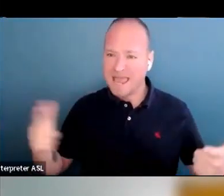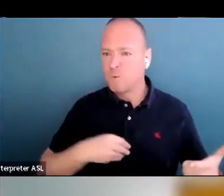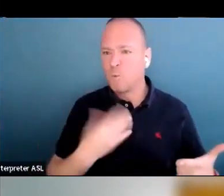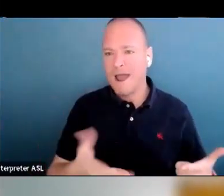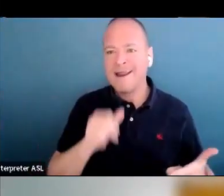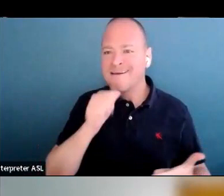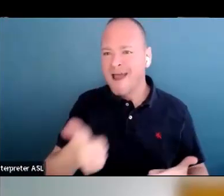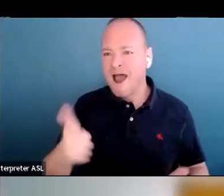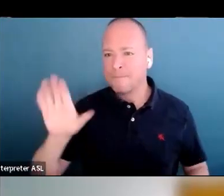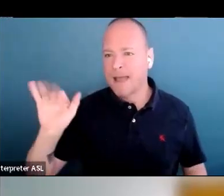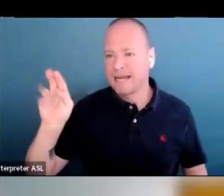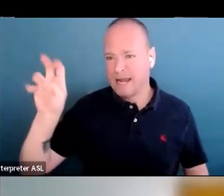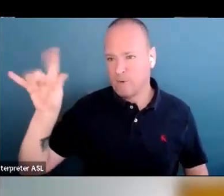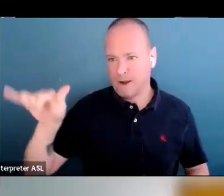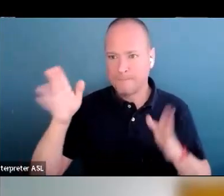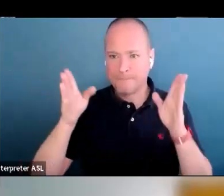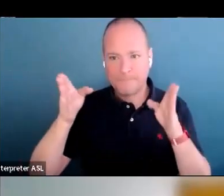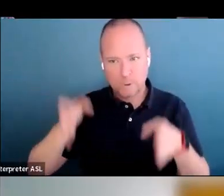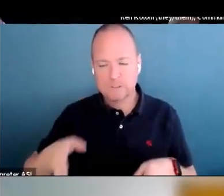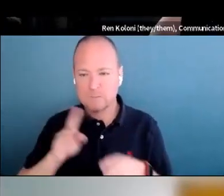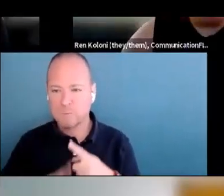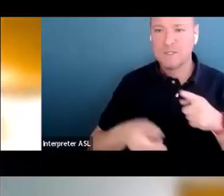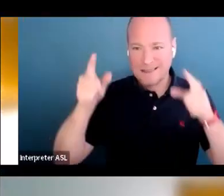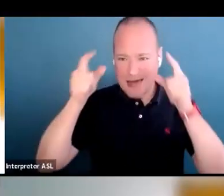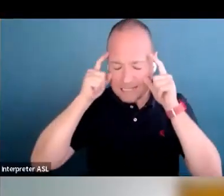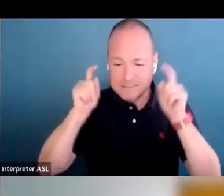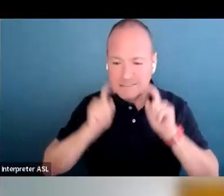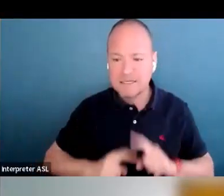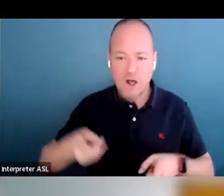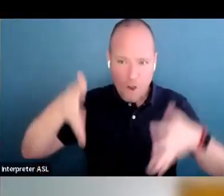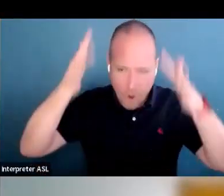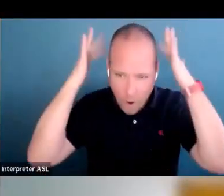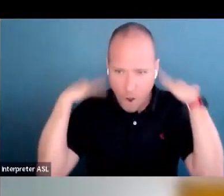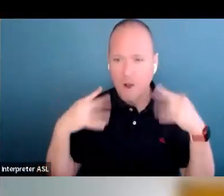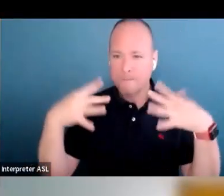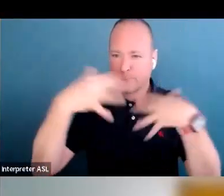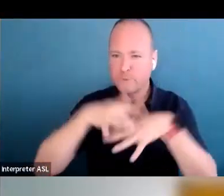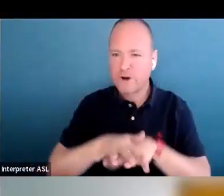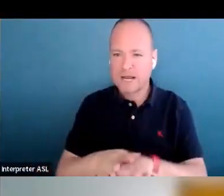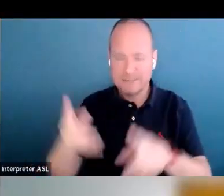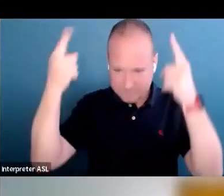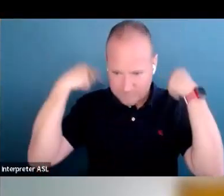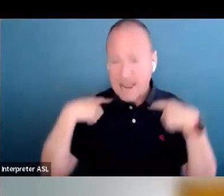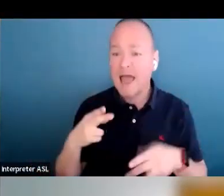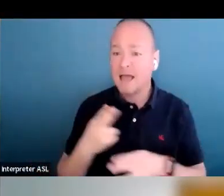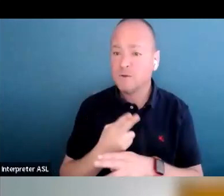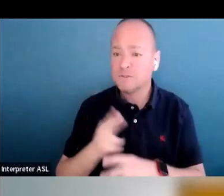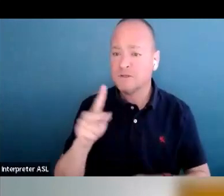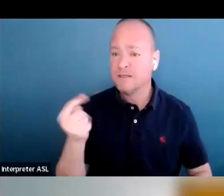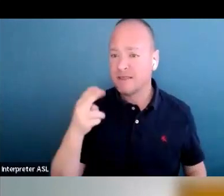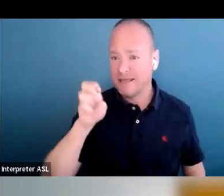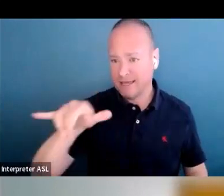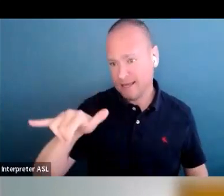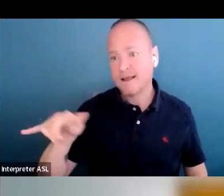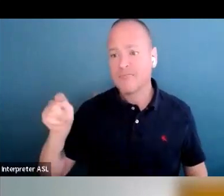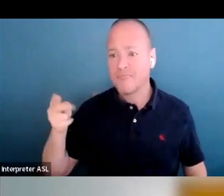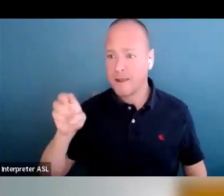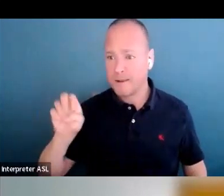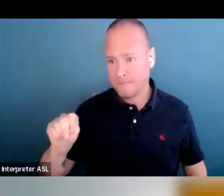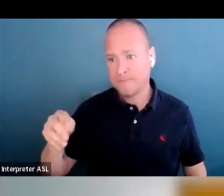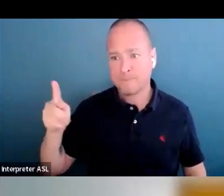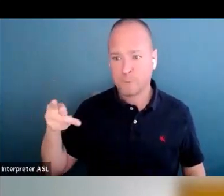with glasses and half-shaved, long, braided brown hair. I use they/them pronouns.